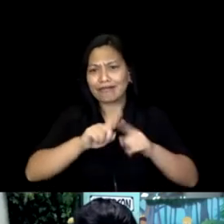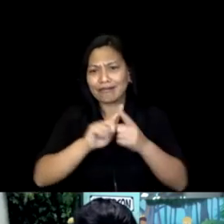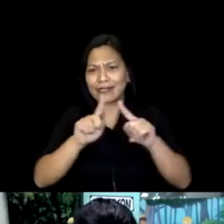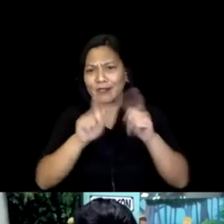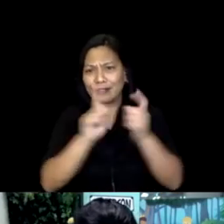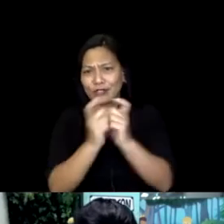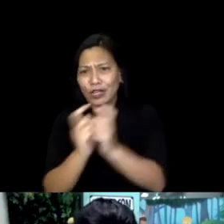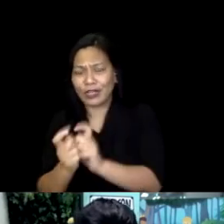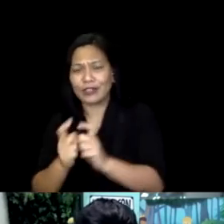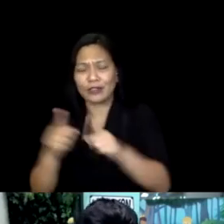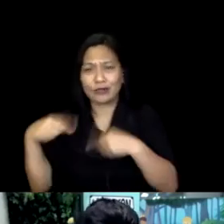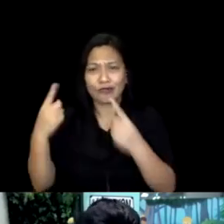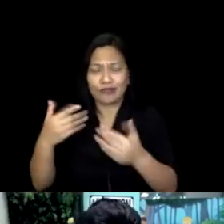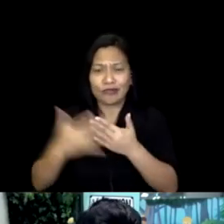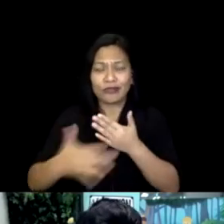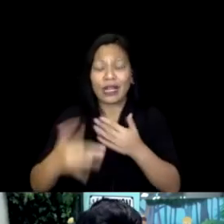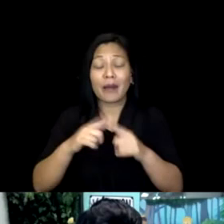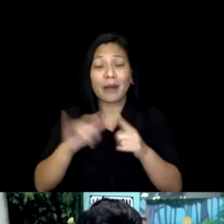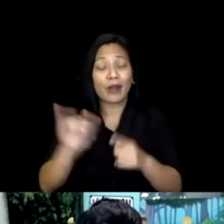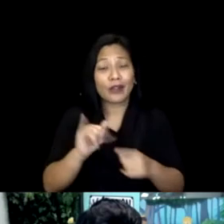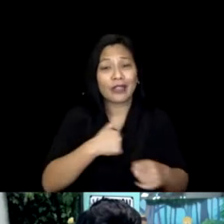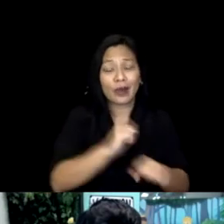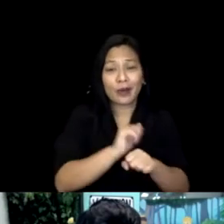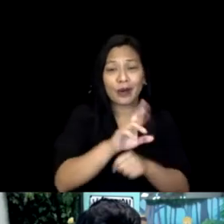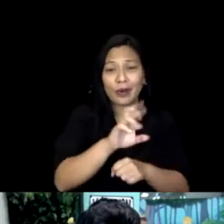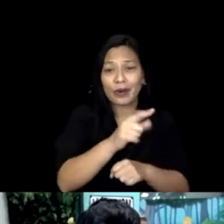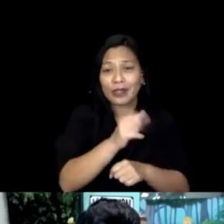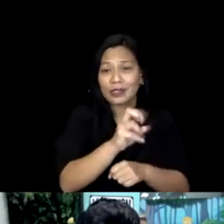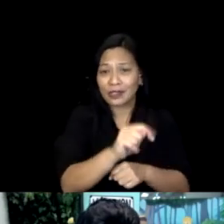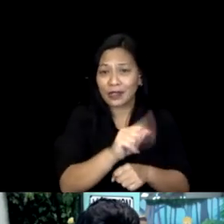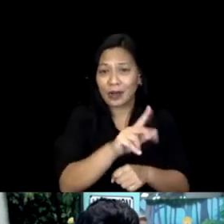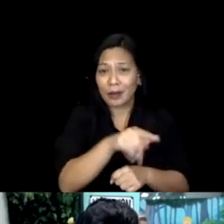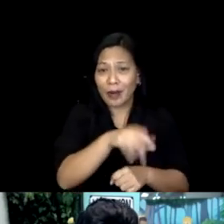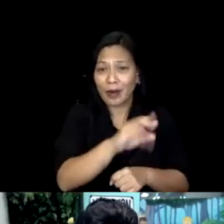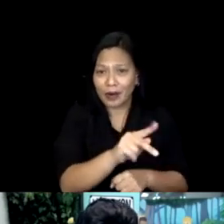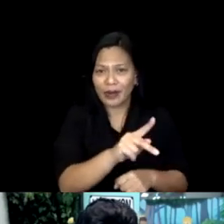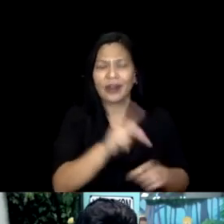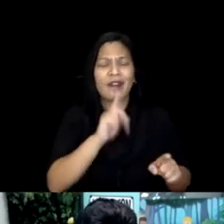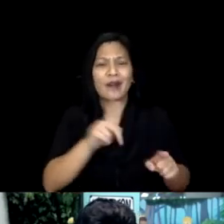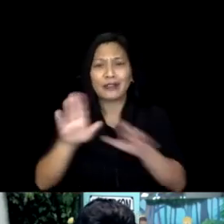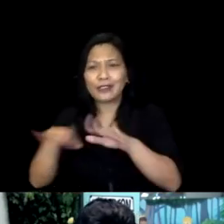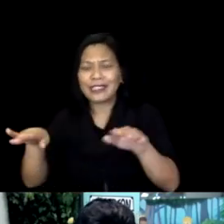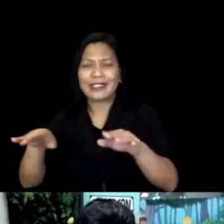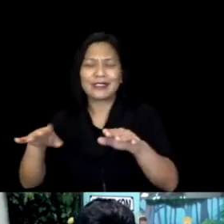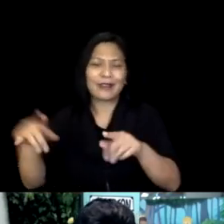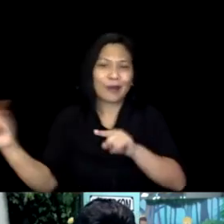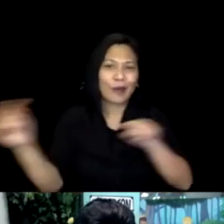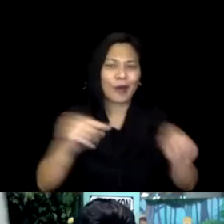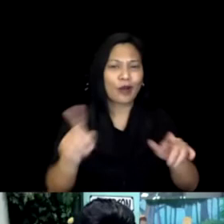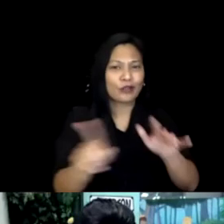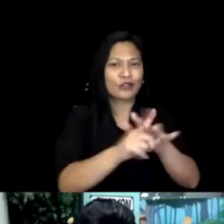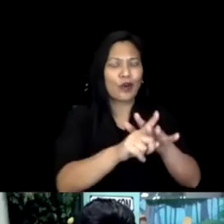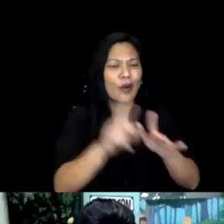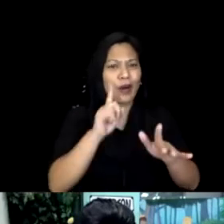But also working in Regent Park, where I've seen kids come to a community center that they're excited about and at the same time kind of really worried